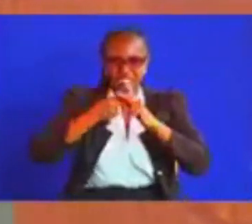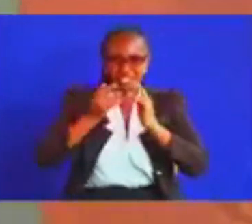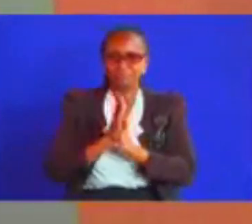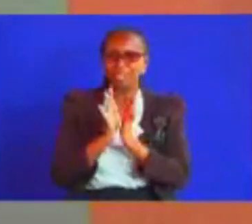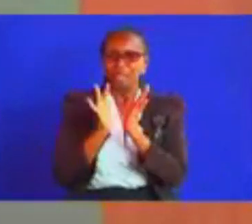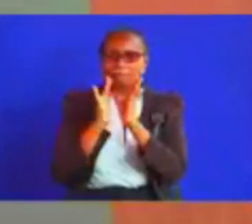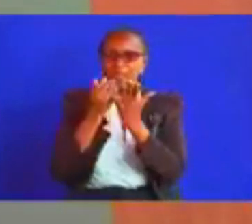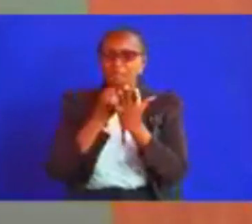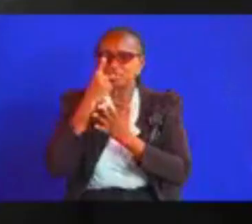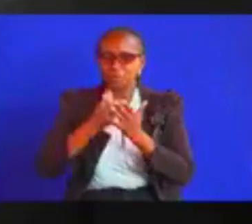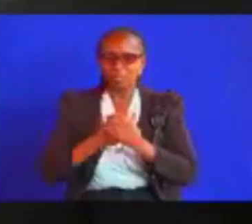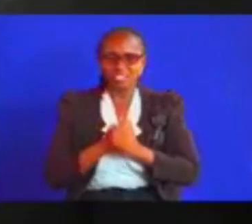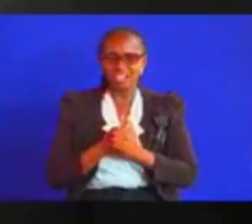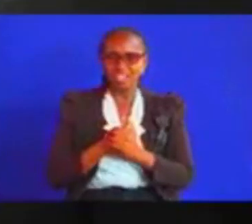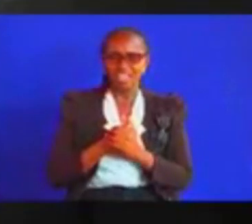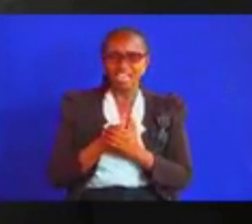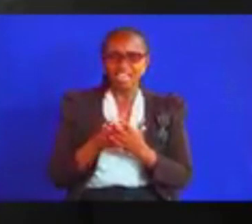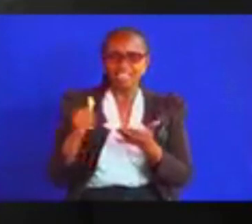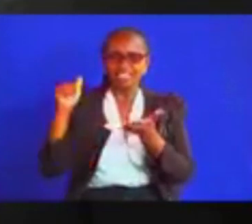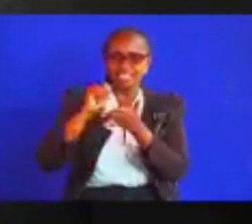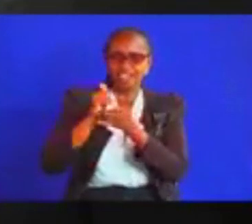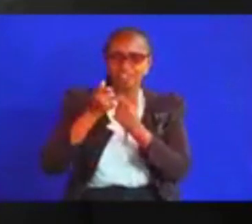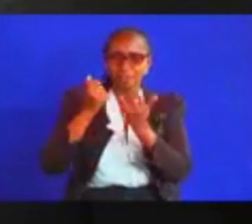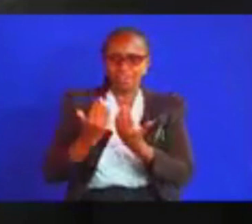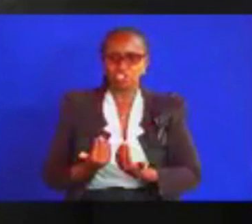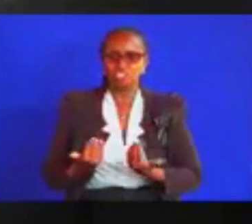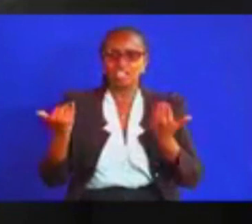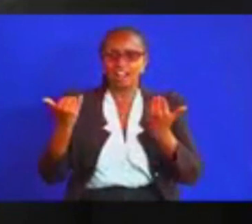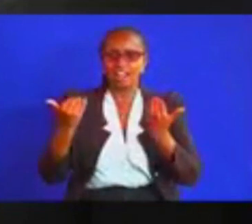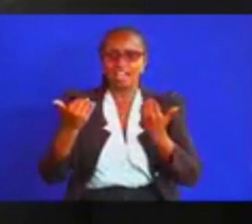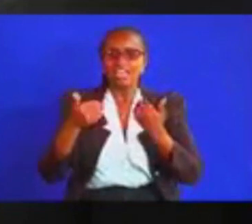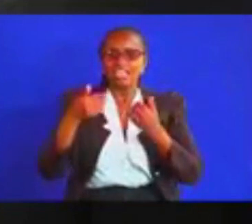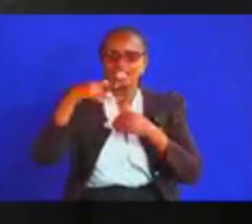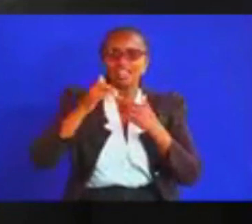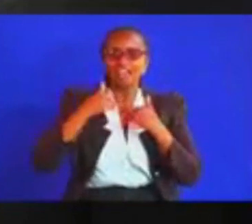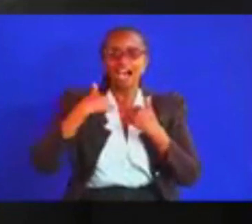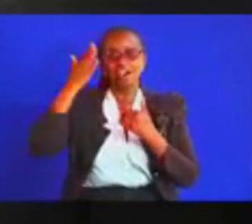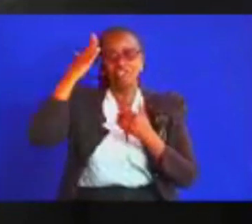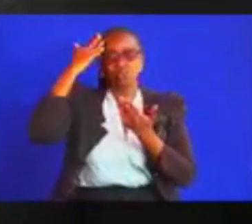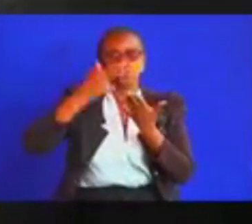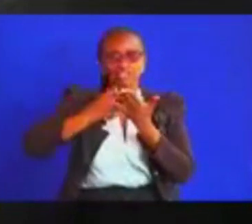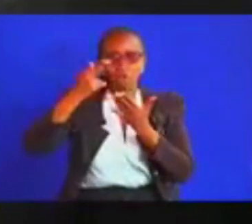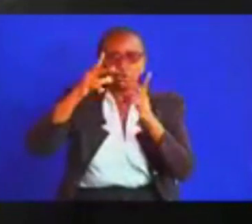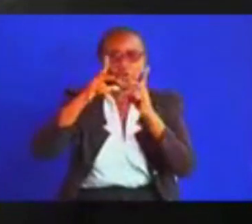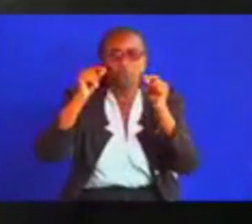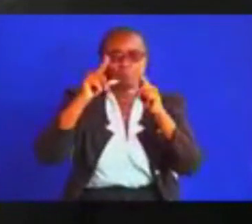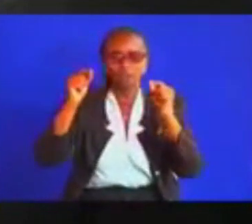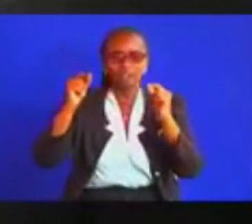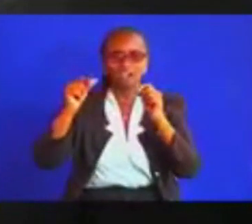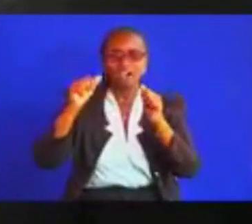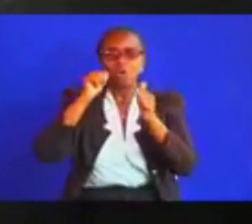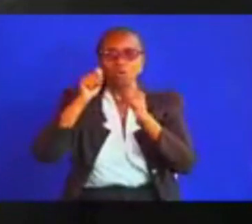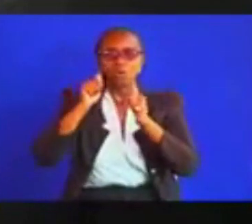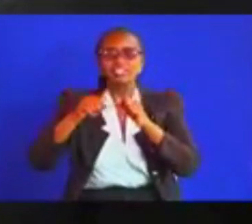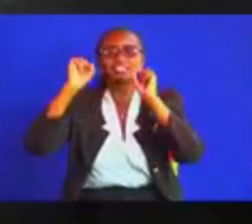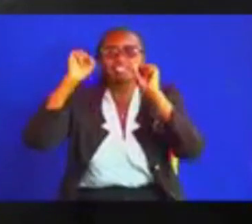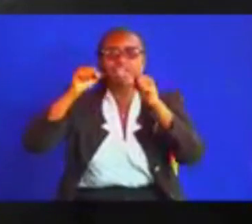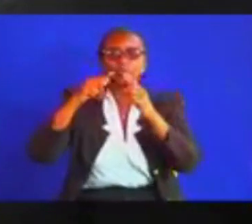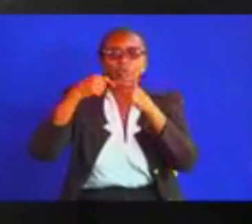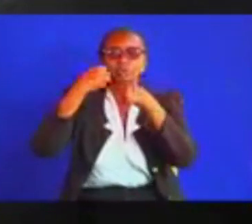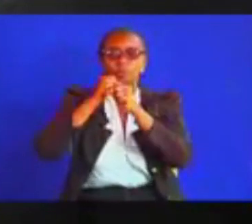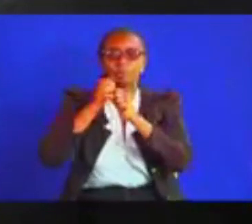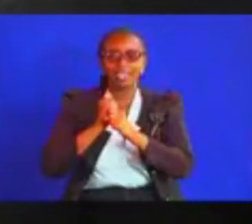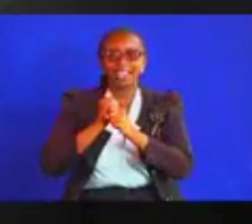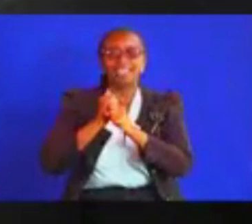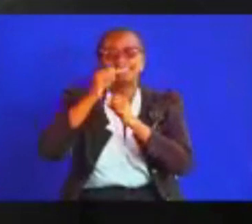and that from a child thou hast known the Holy Scripture, which is able to make thee